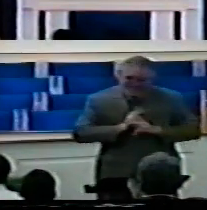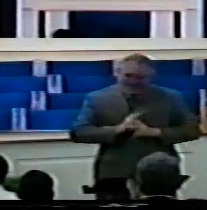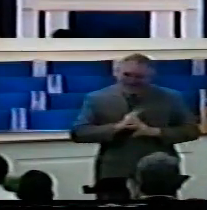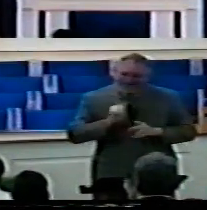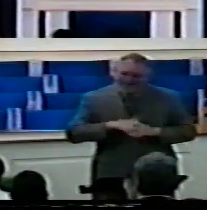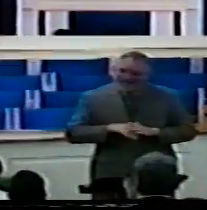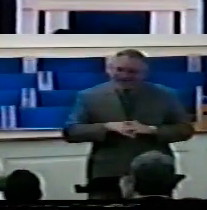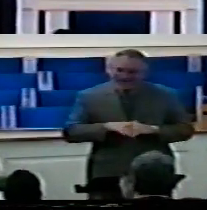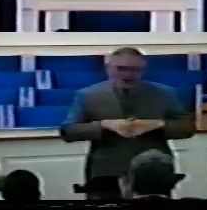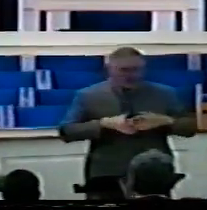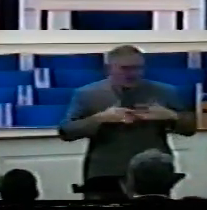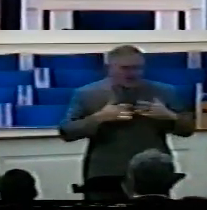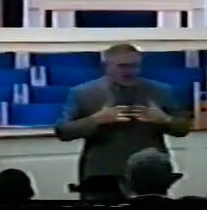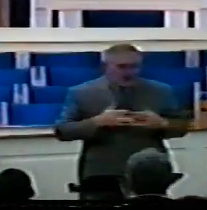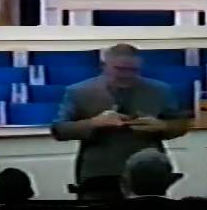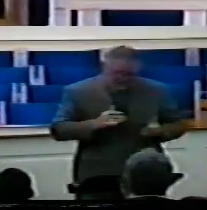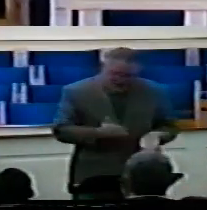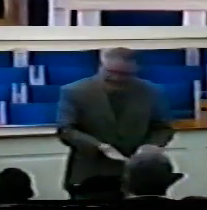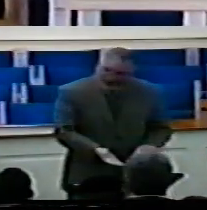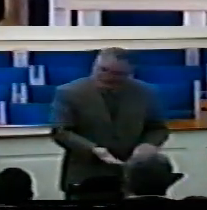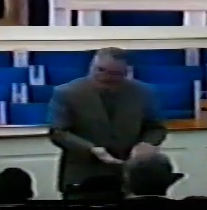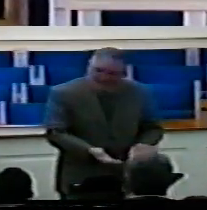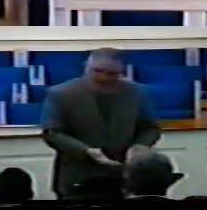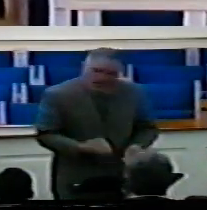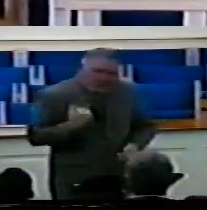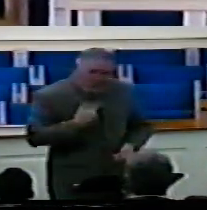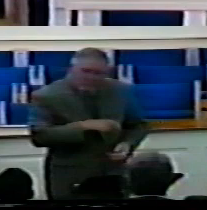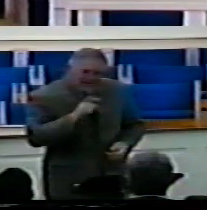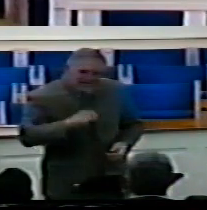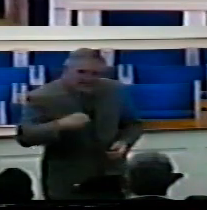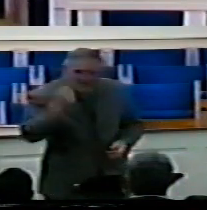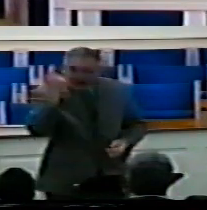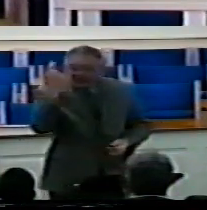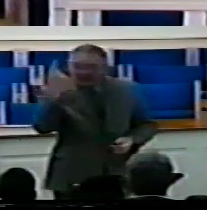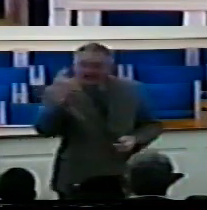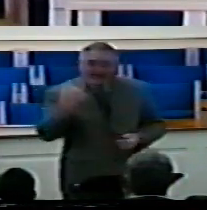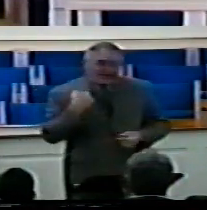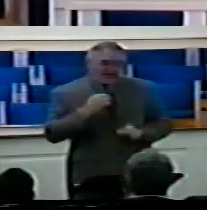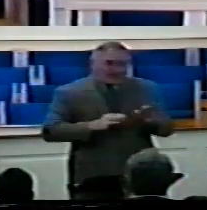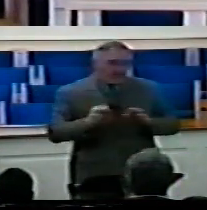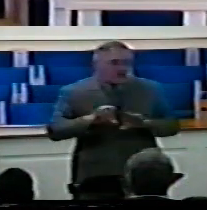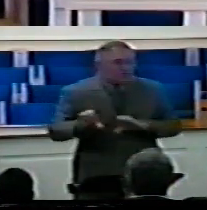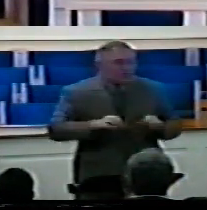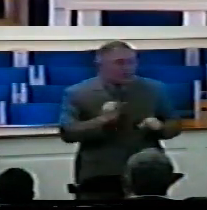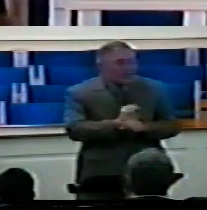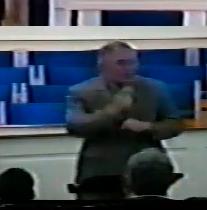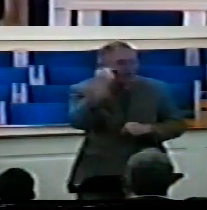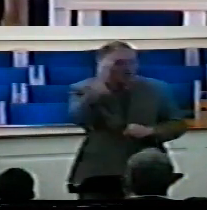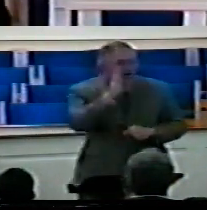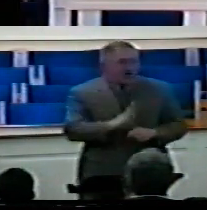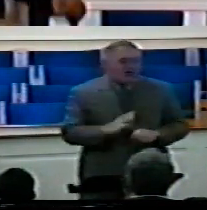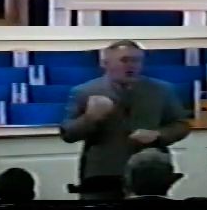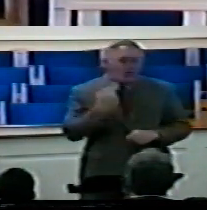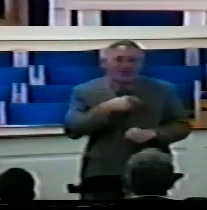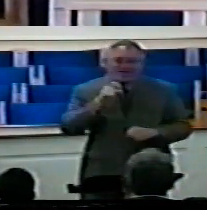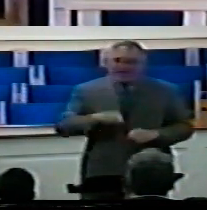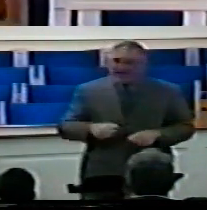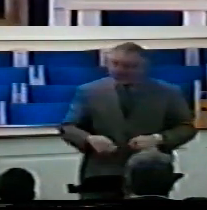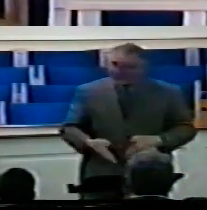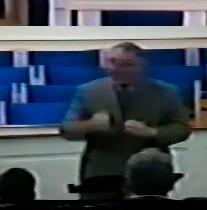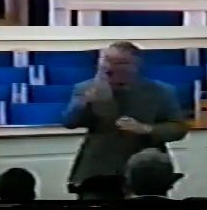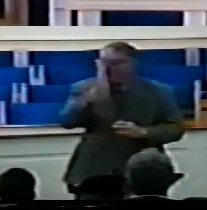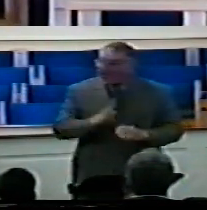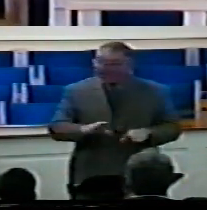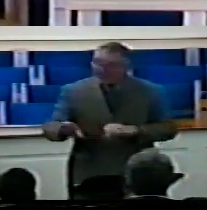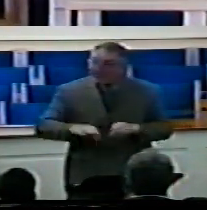the preserved word of God. Therefore, we need to realize that when we're going to do a work for God, we just got to put it in God's hand and let God